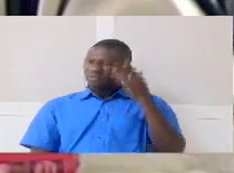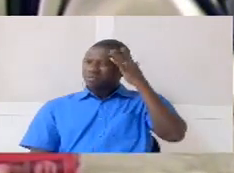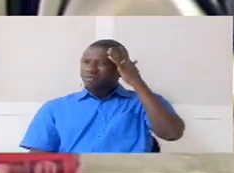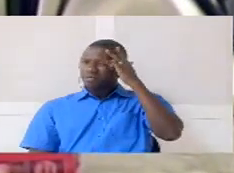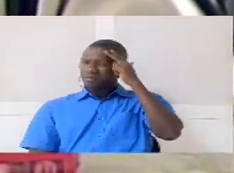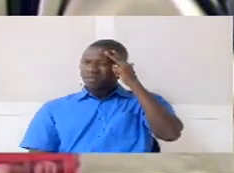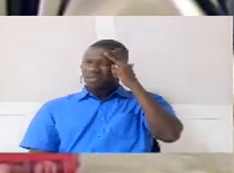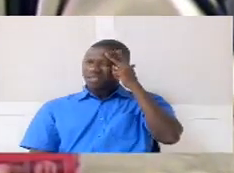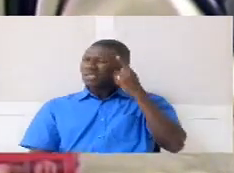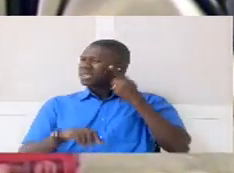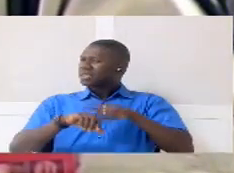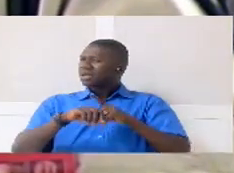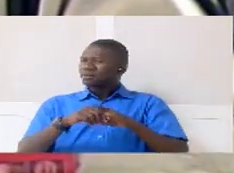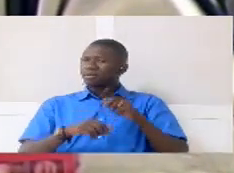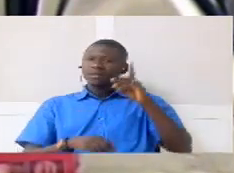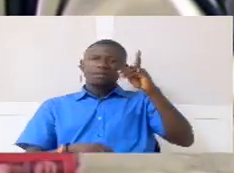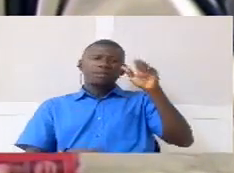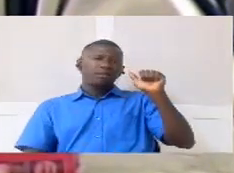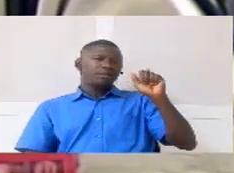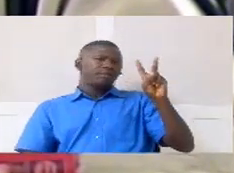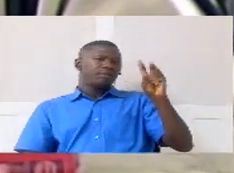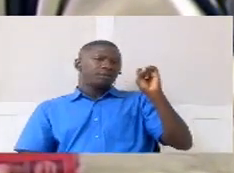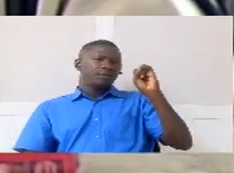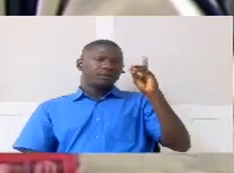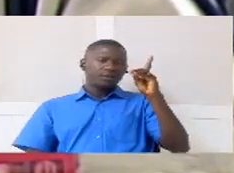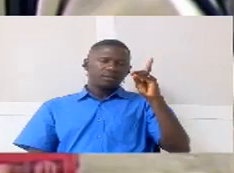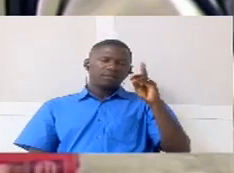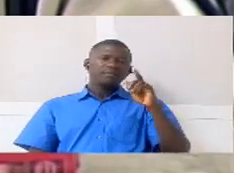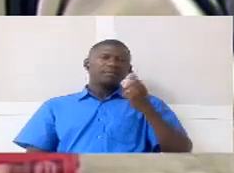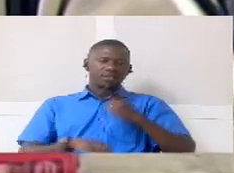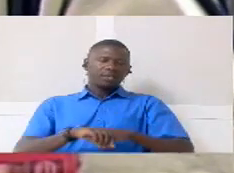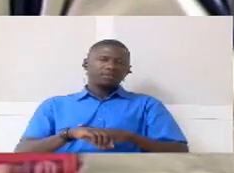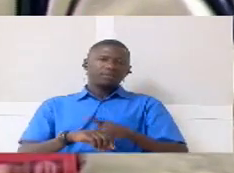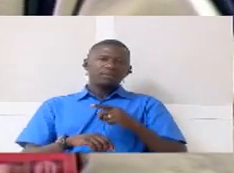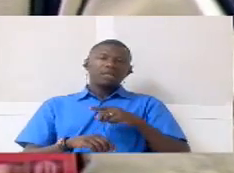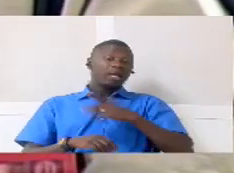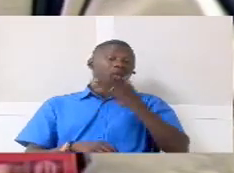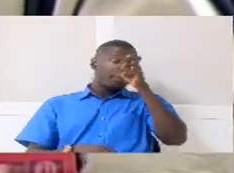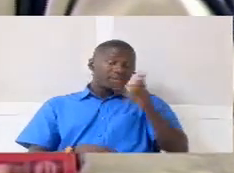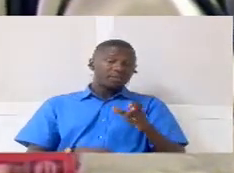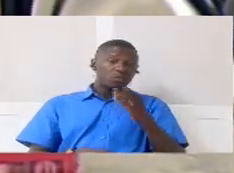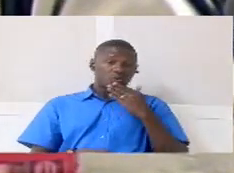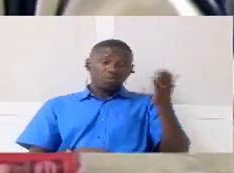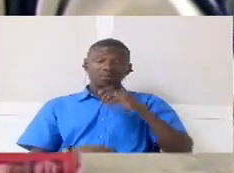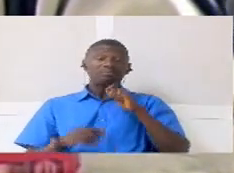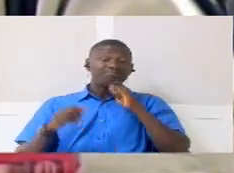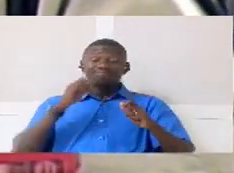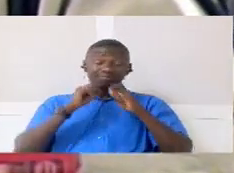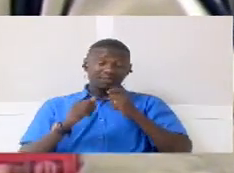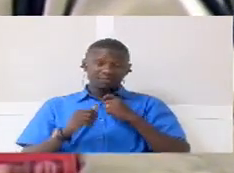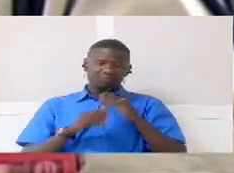suspicion, especially during David's time, that anyone who came there who was somehow highly educated, ite be jenkelale, you'll be